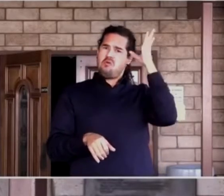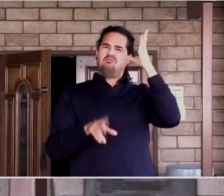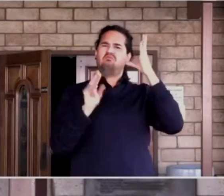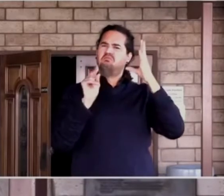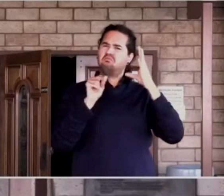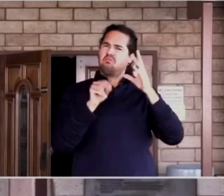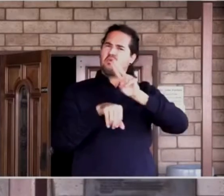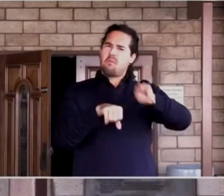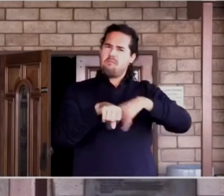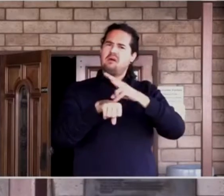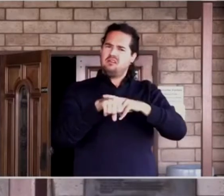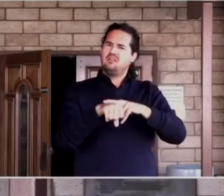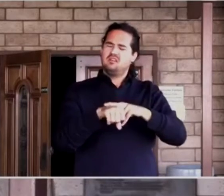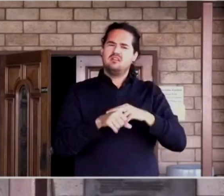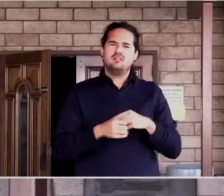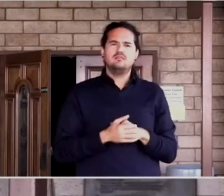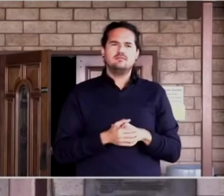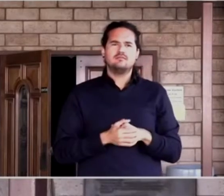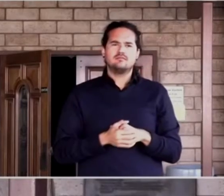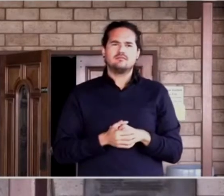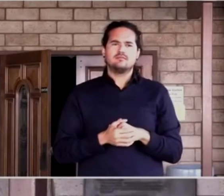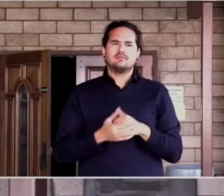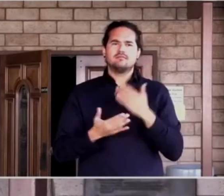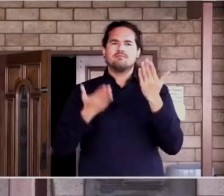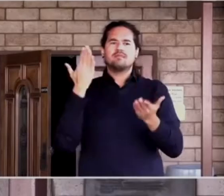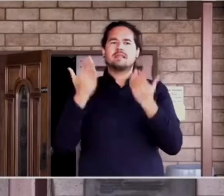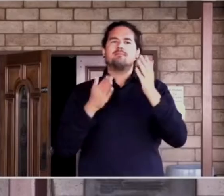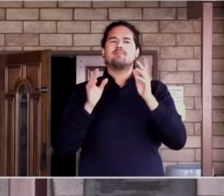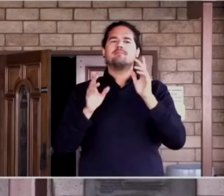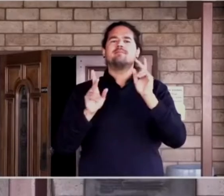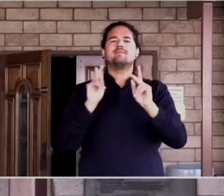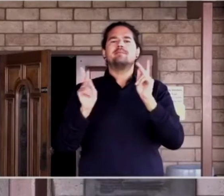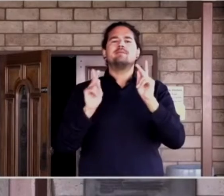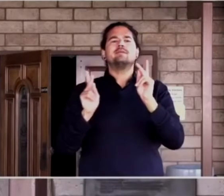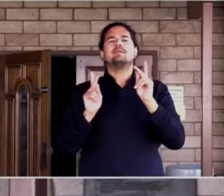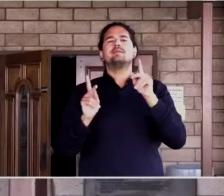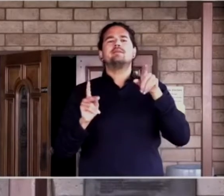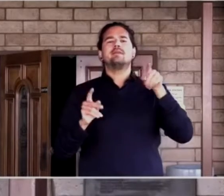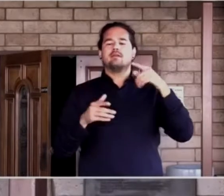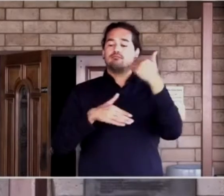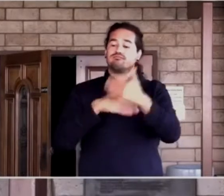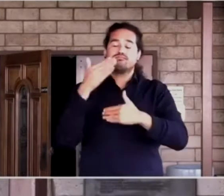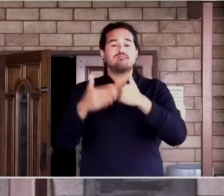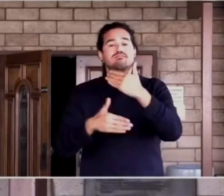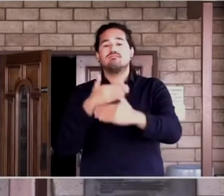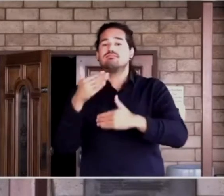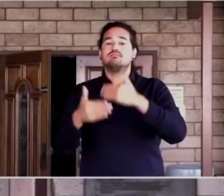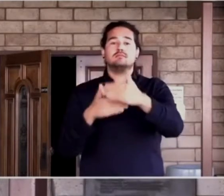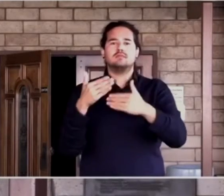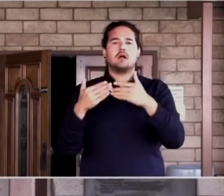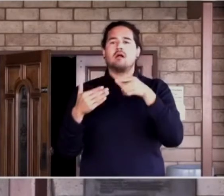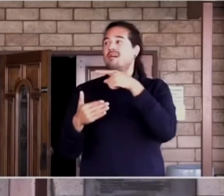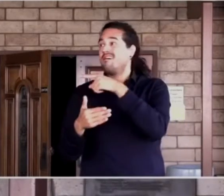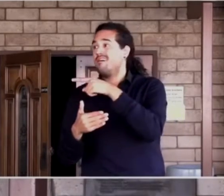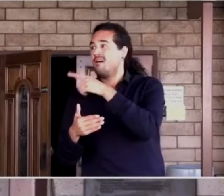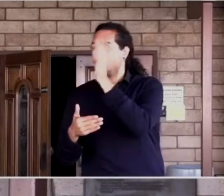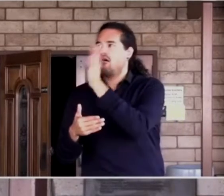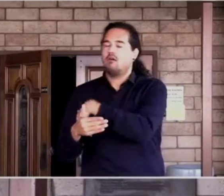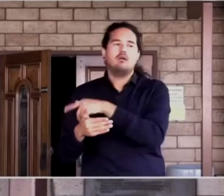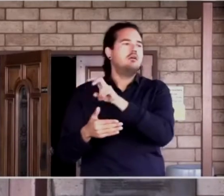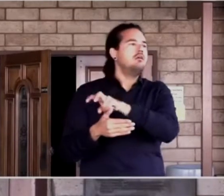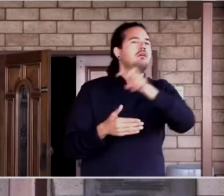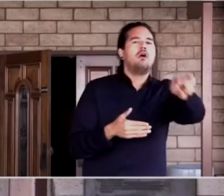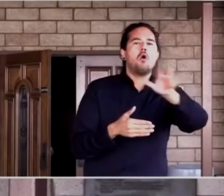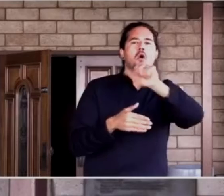county and may have been turned away during the process. But others are potentially people who